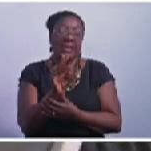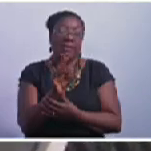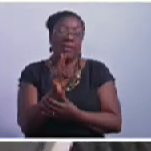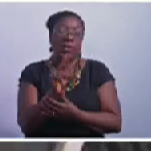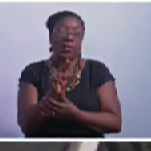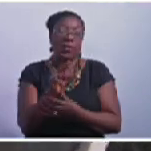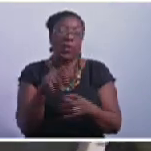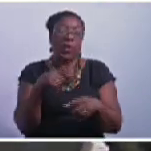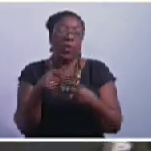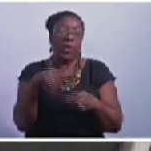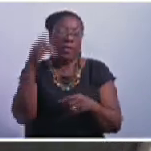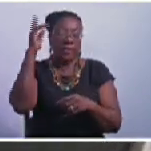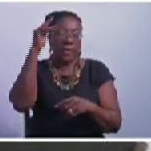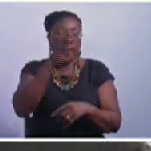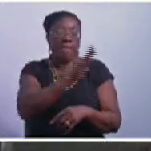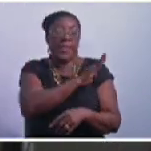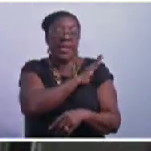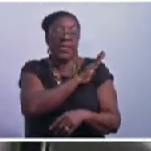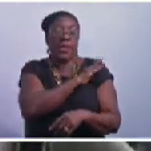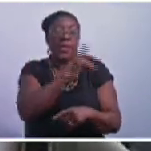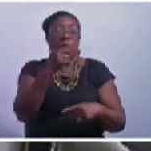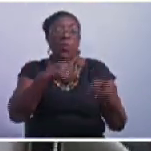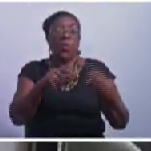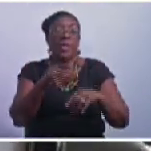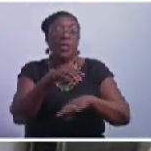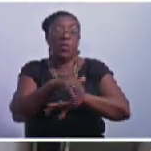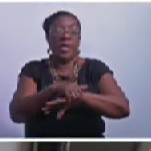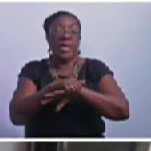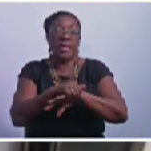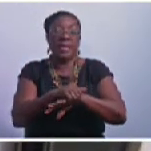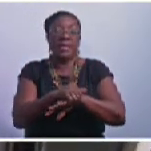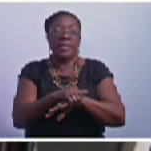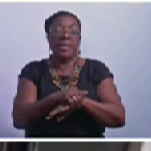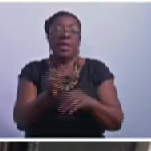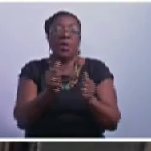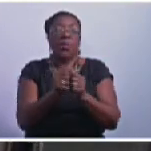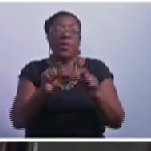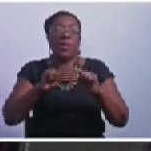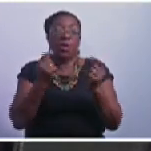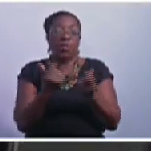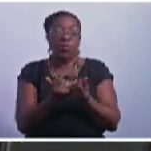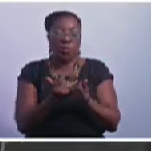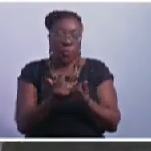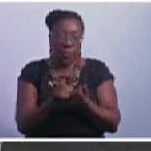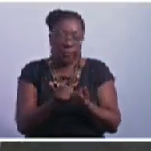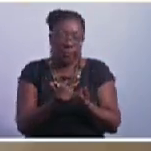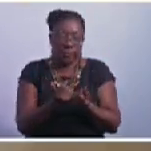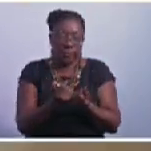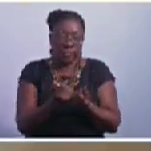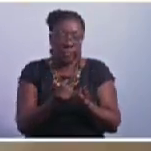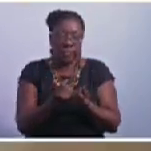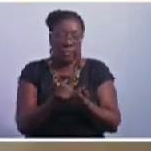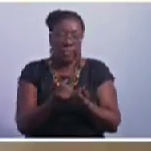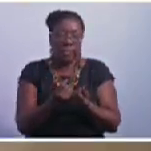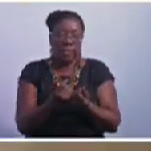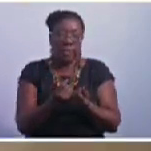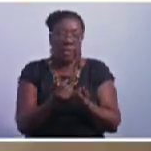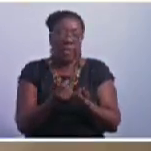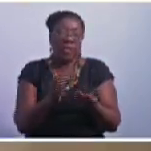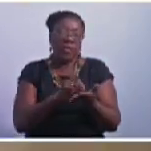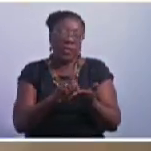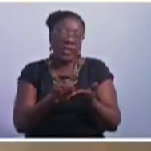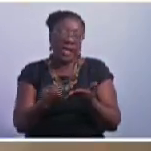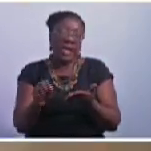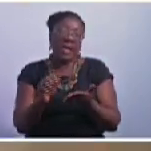went to London, England, as part of an official delegation charged with ironing out the King's inner document called the White Paper that would